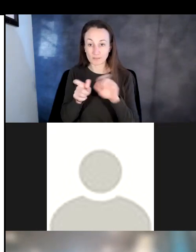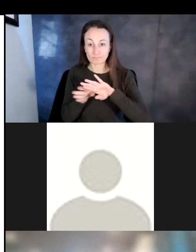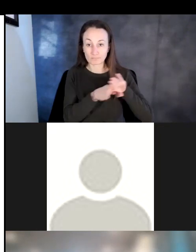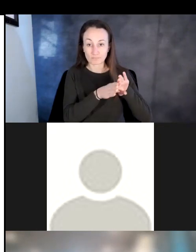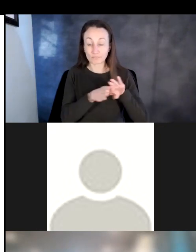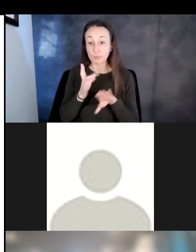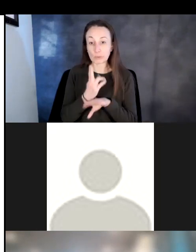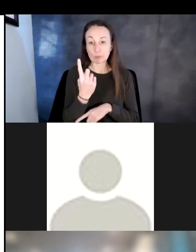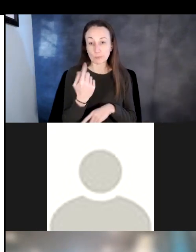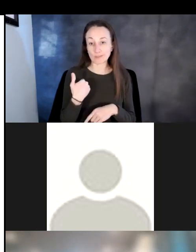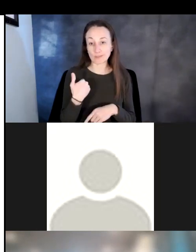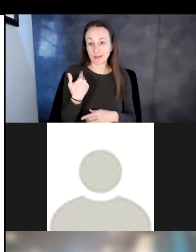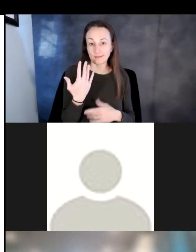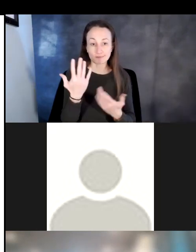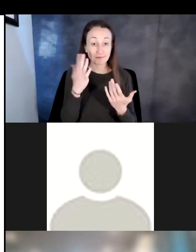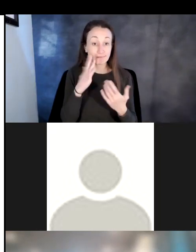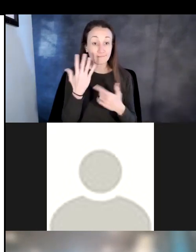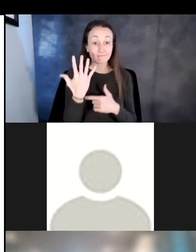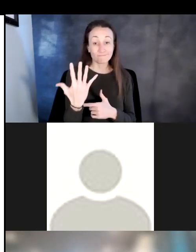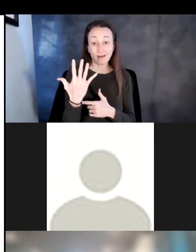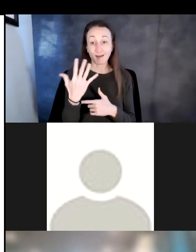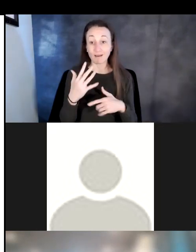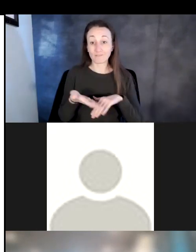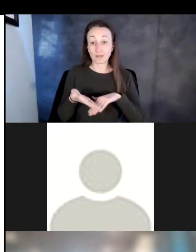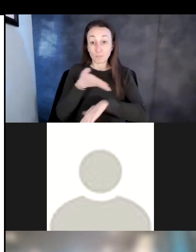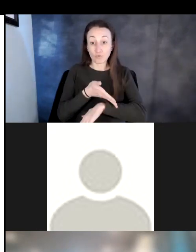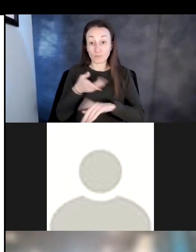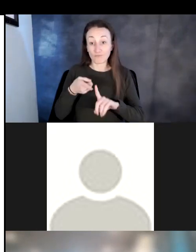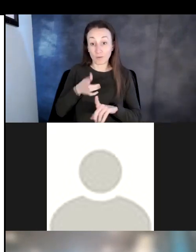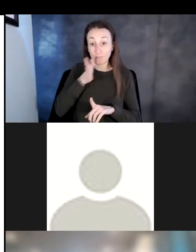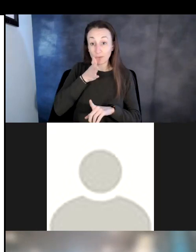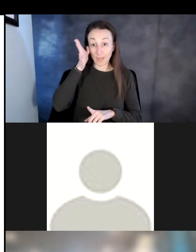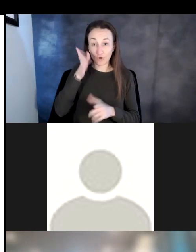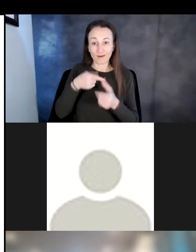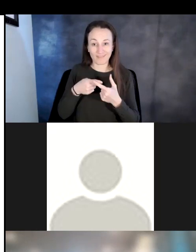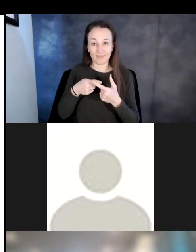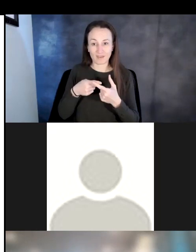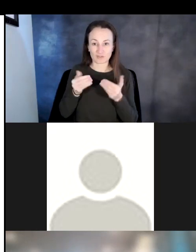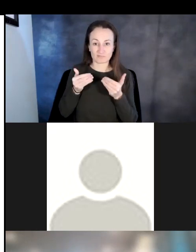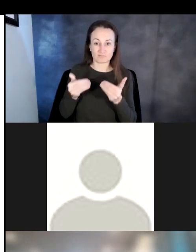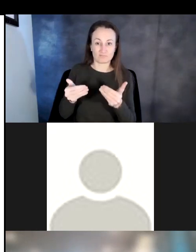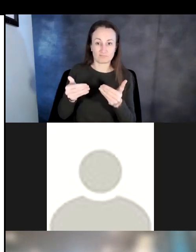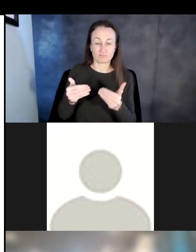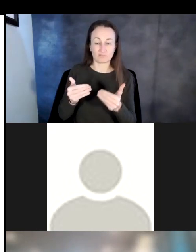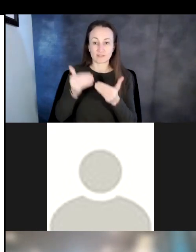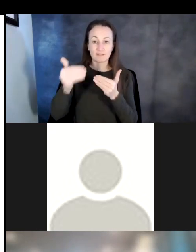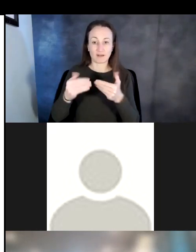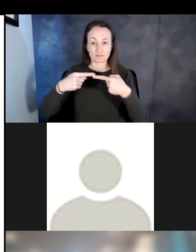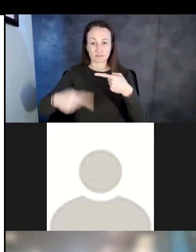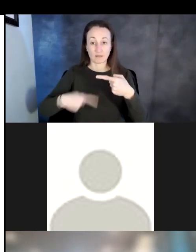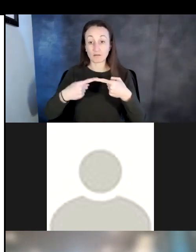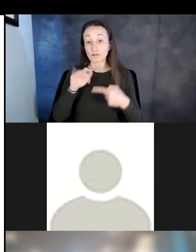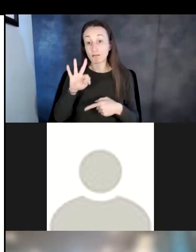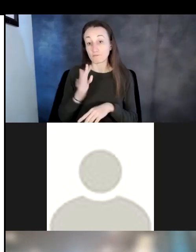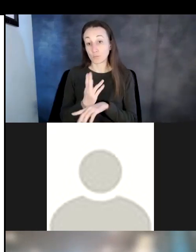that, say, had 5-fold improvement over parent and push it through to the next round of this cycle. If we're using kind of machine